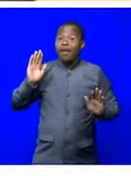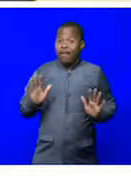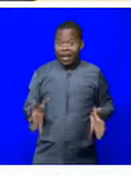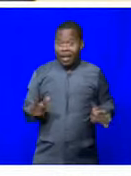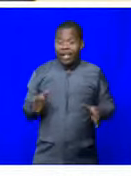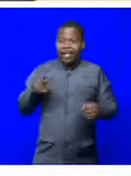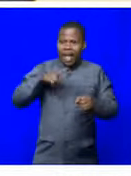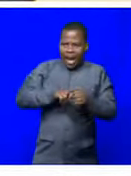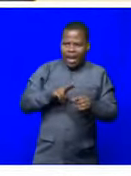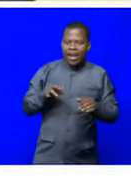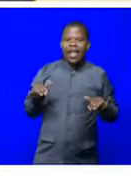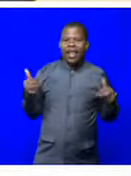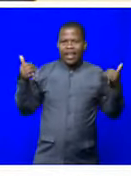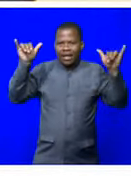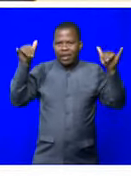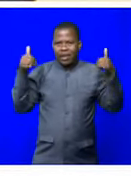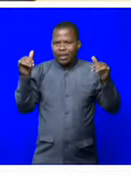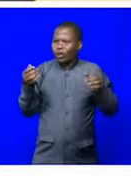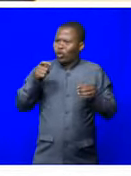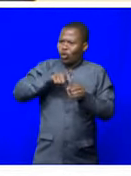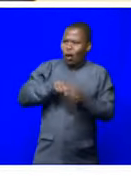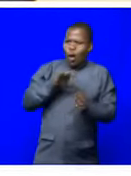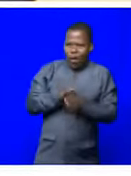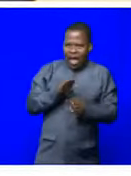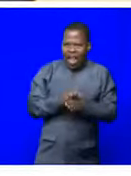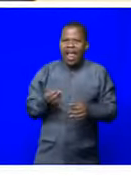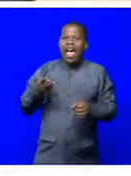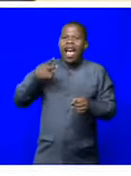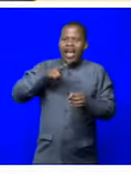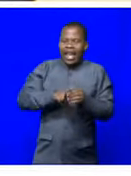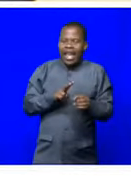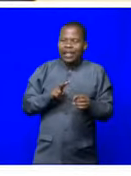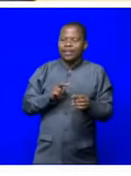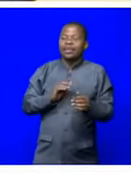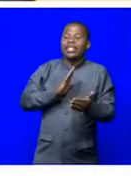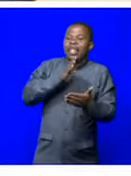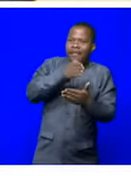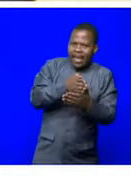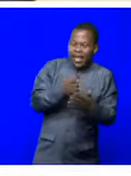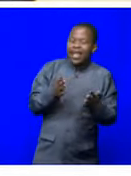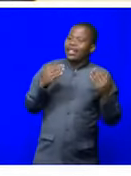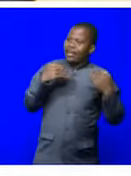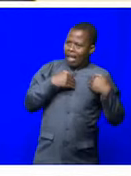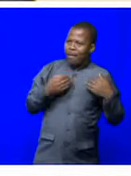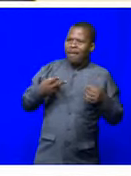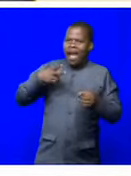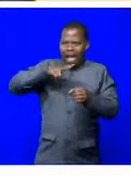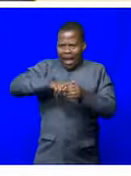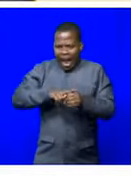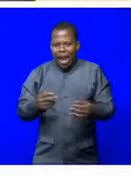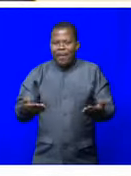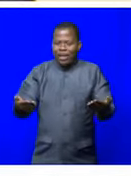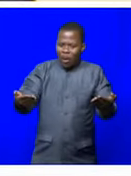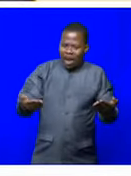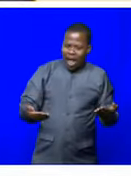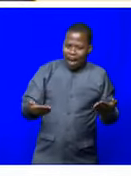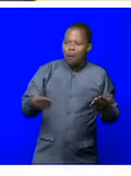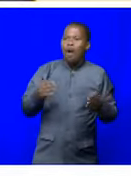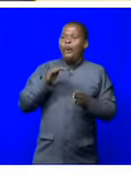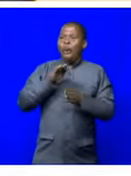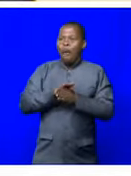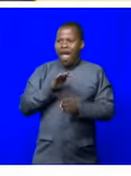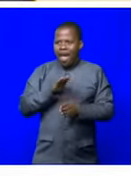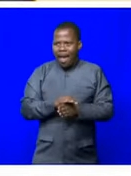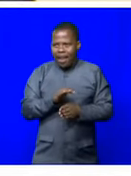Sahamba kahle kakhulu sefike semukeleka kahle nasifikako eveni laseKenya.